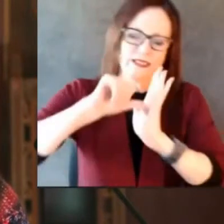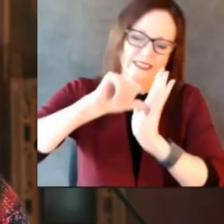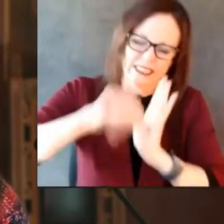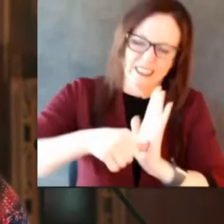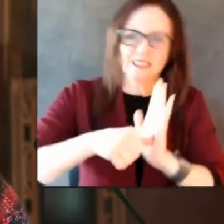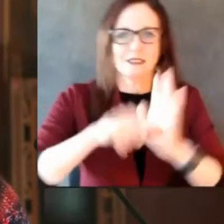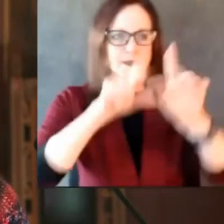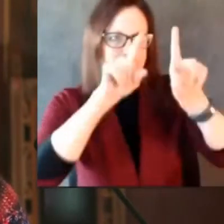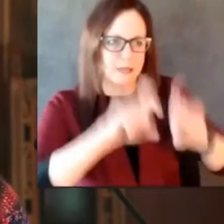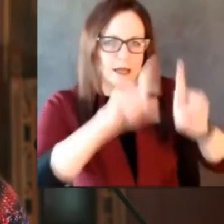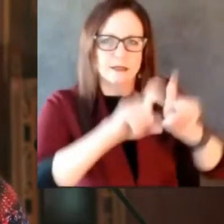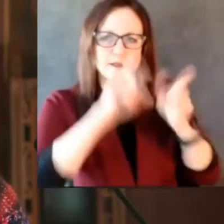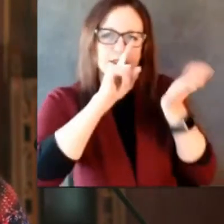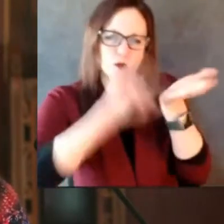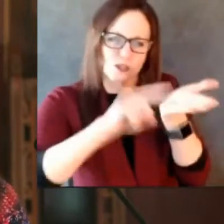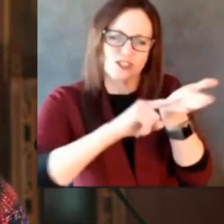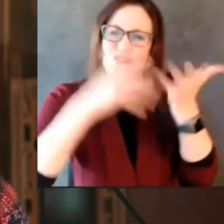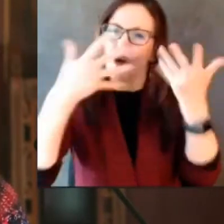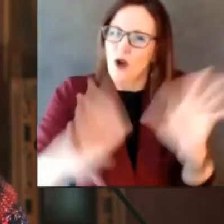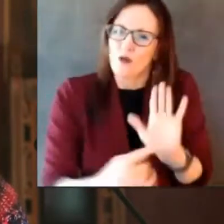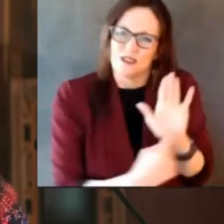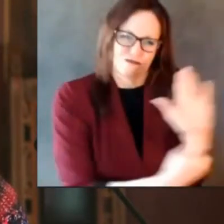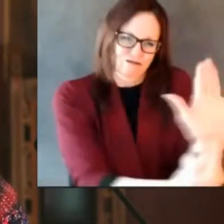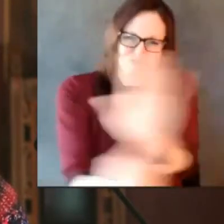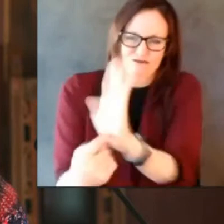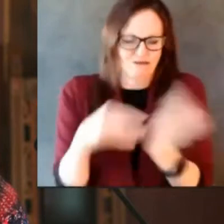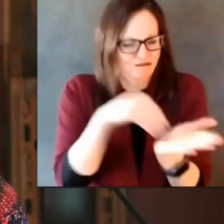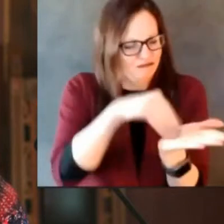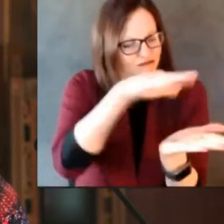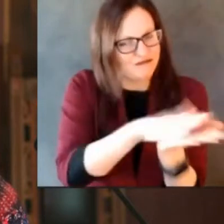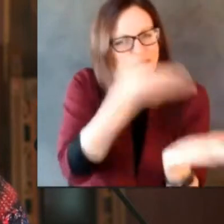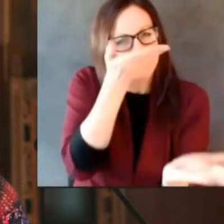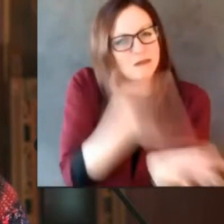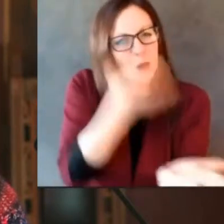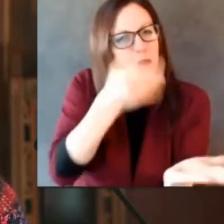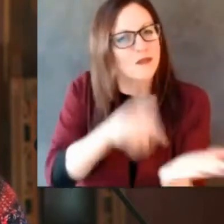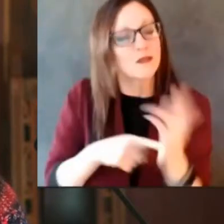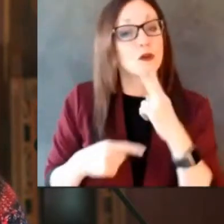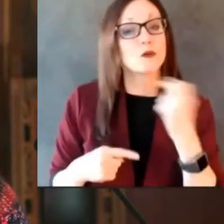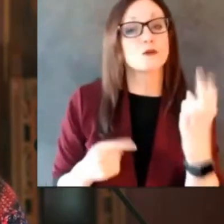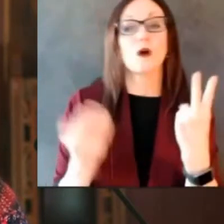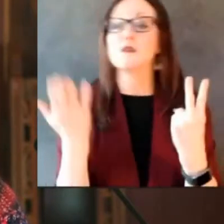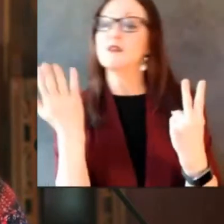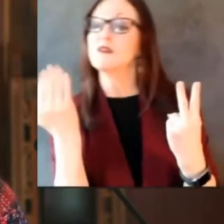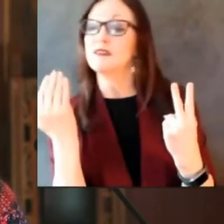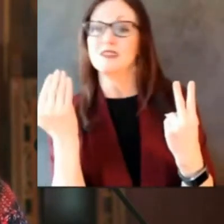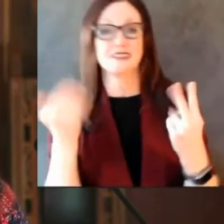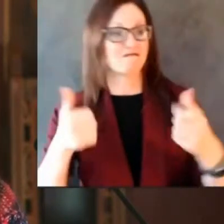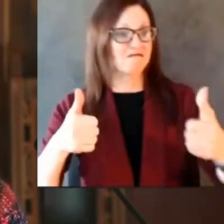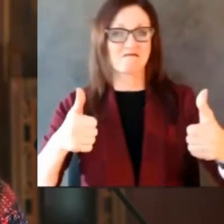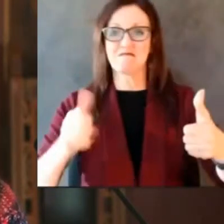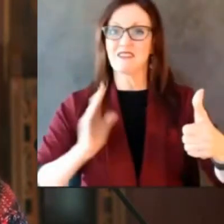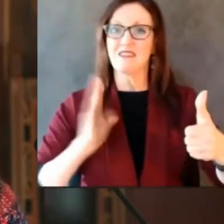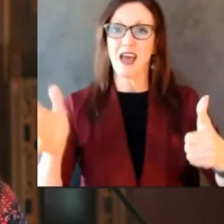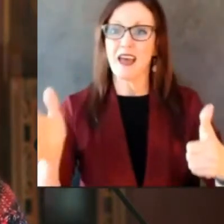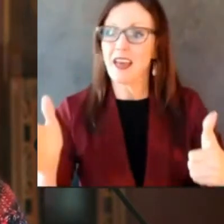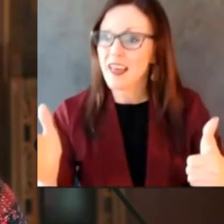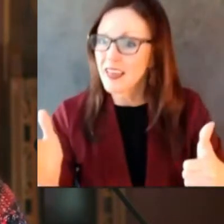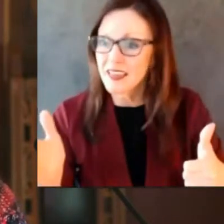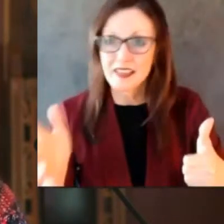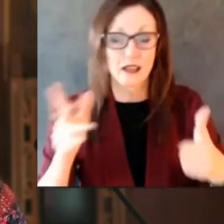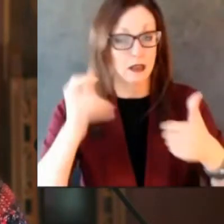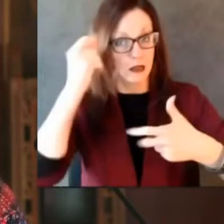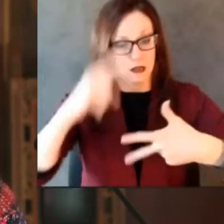have seen an increase in cases among children recently. Vaccinating children in this age group will